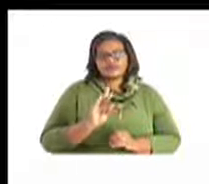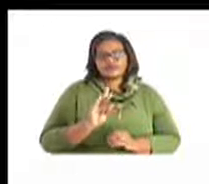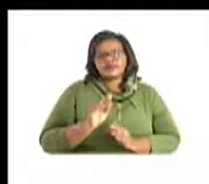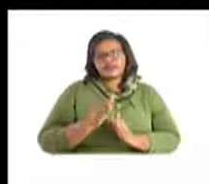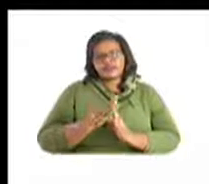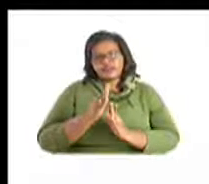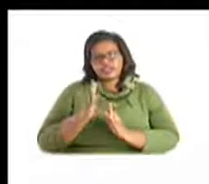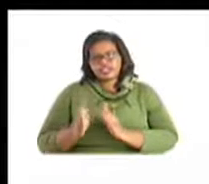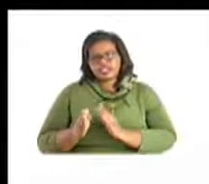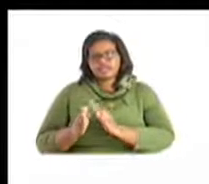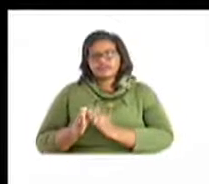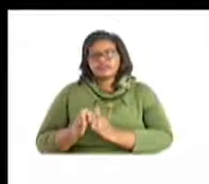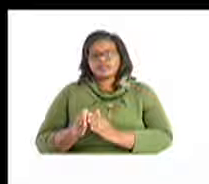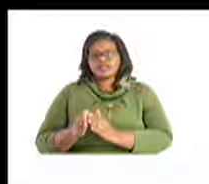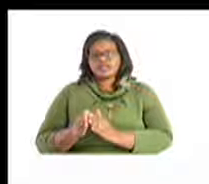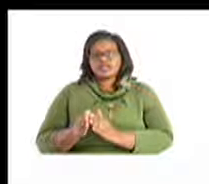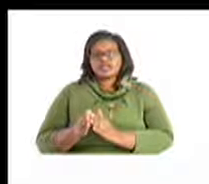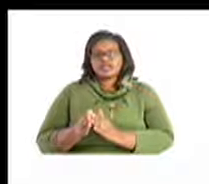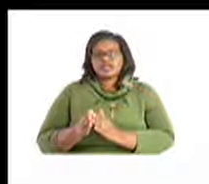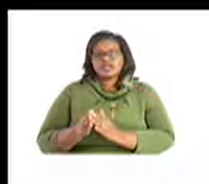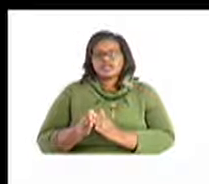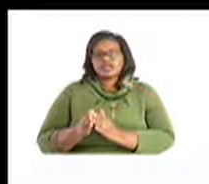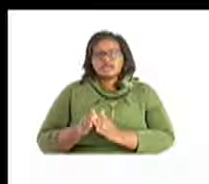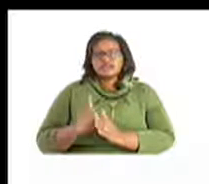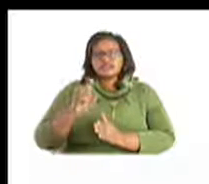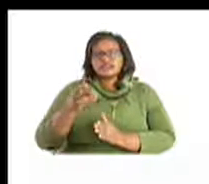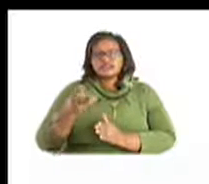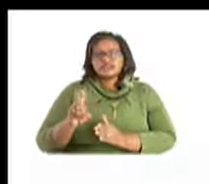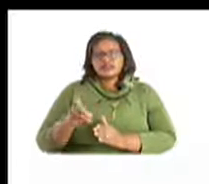15,987, followed by